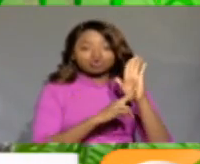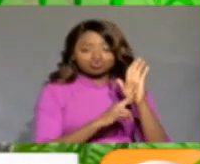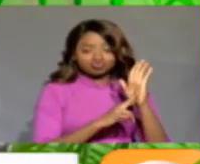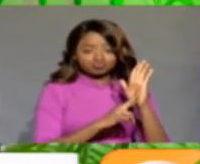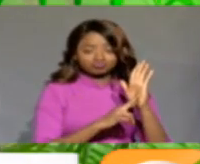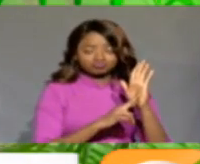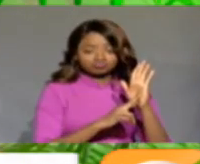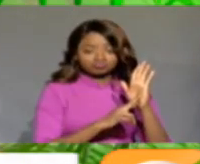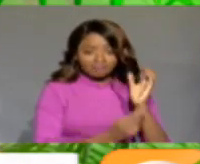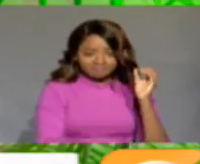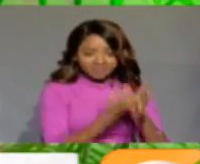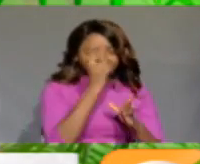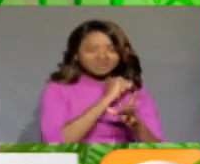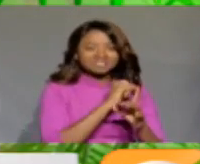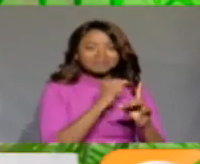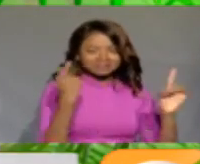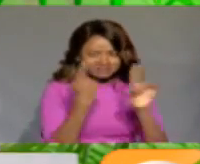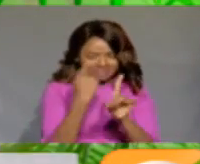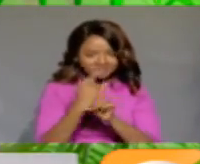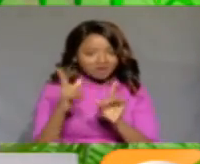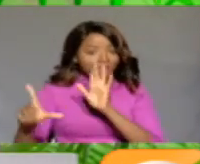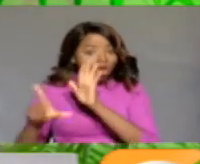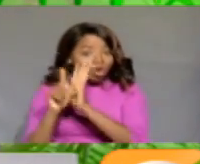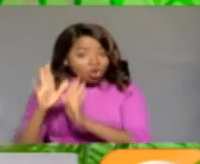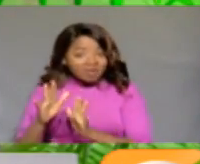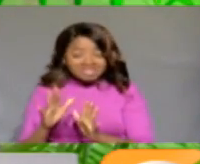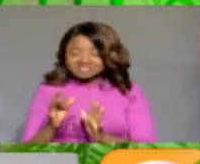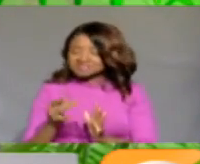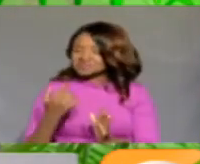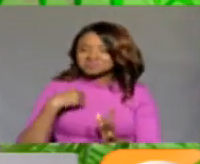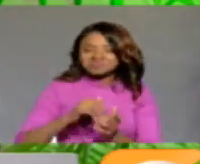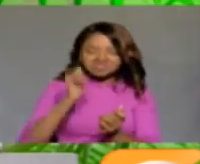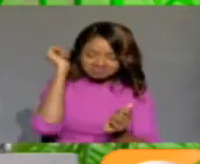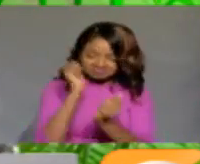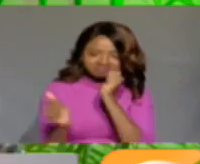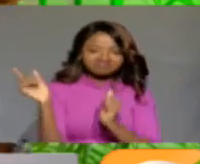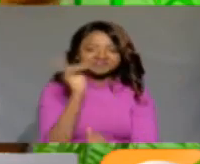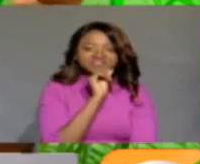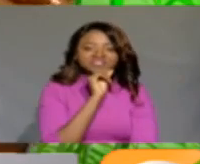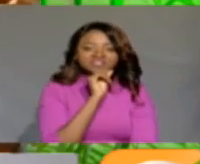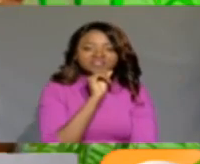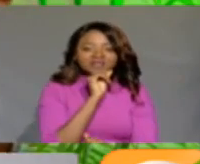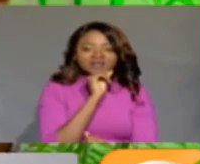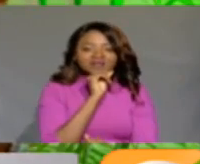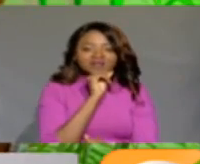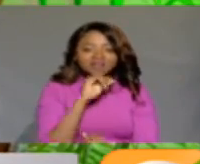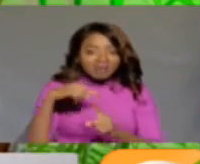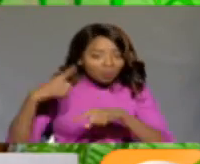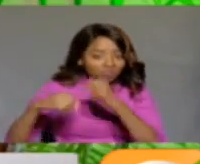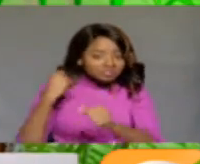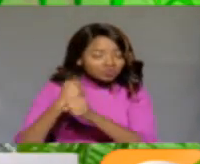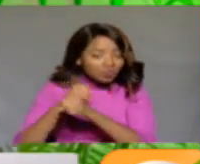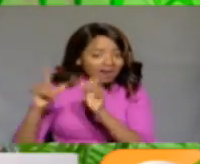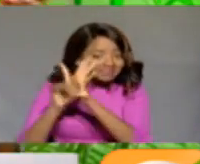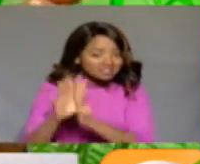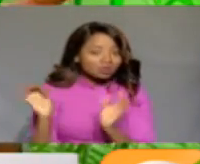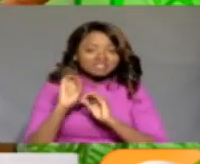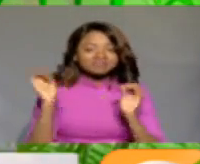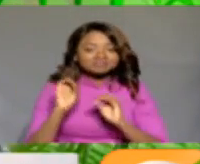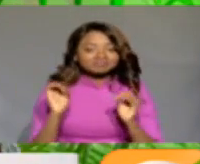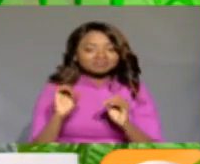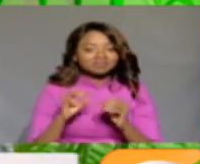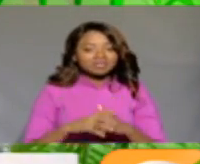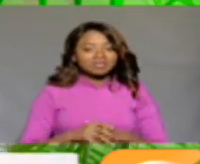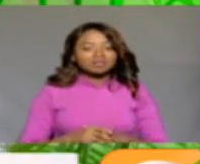number of advocates who have actually been deregistered from the role of advocates. So it's not fair for him to actually say we have